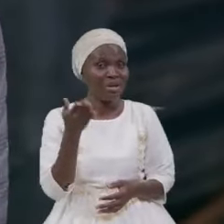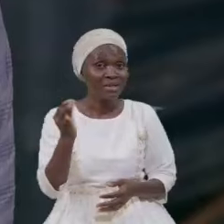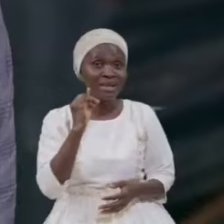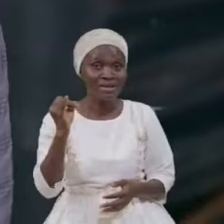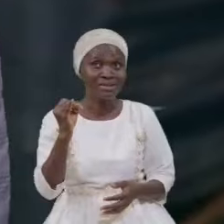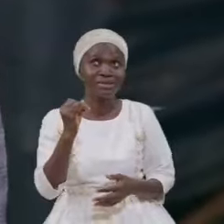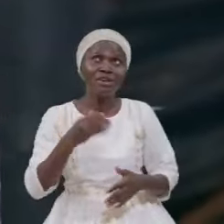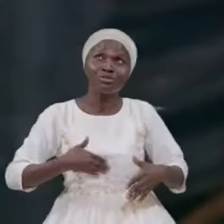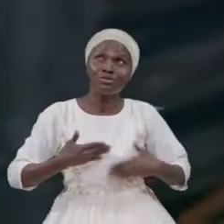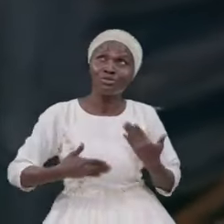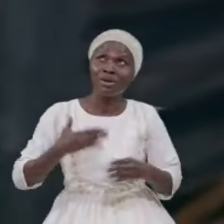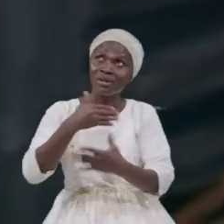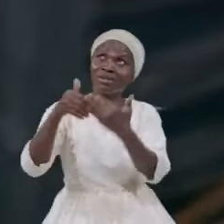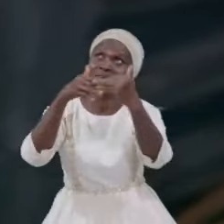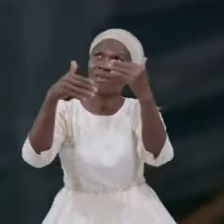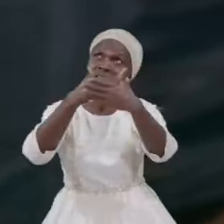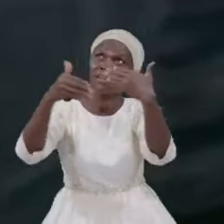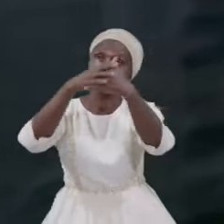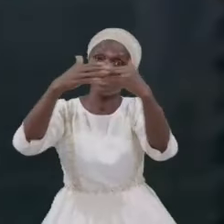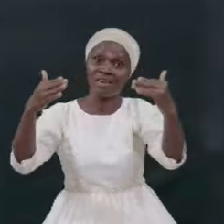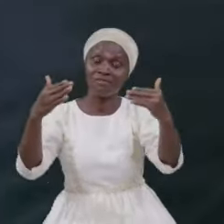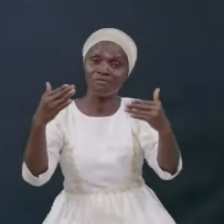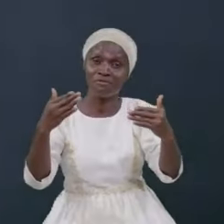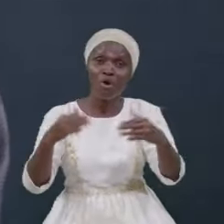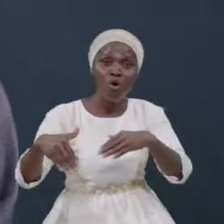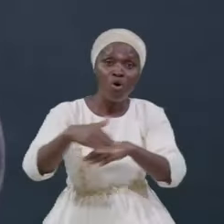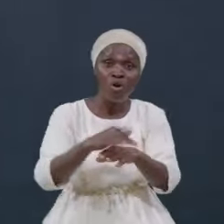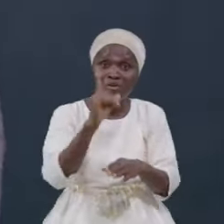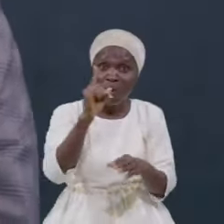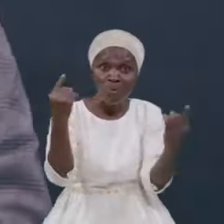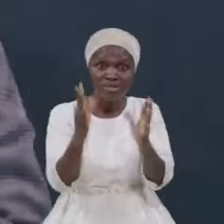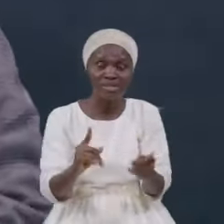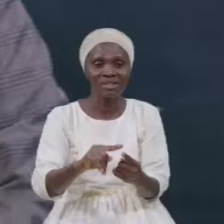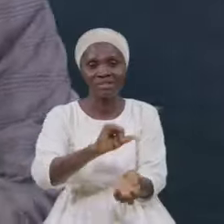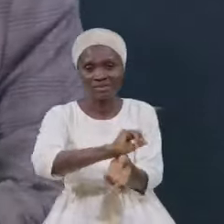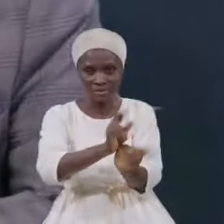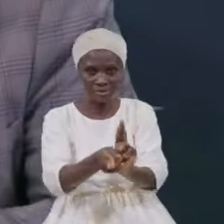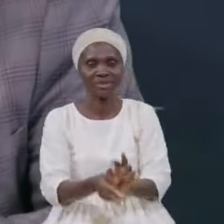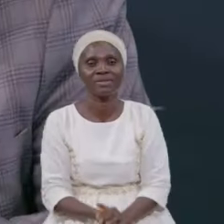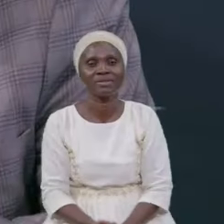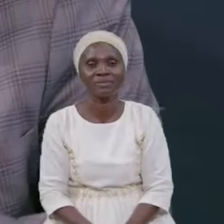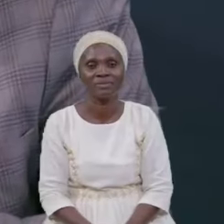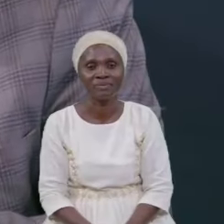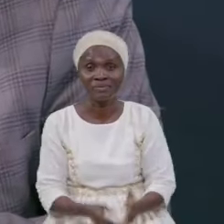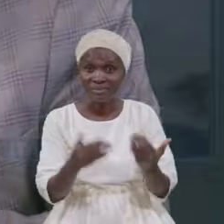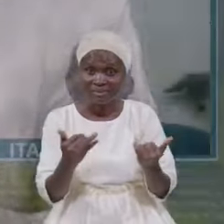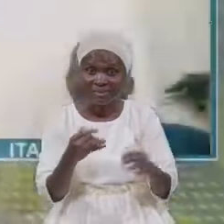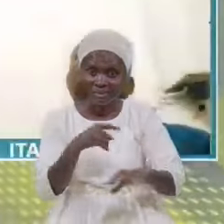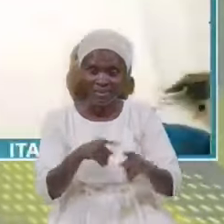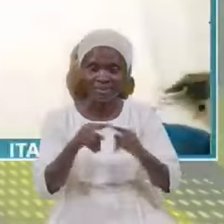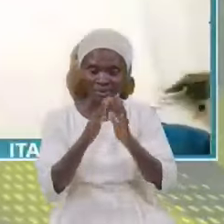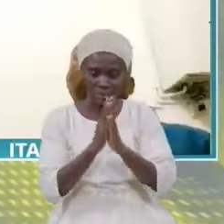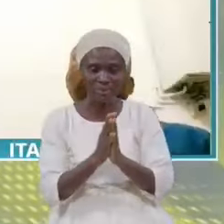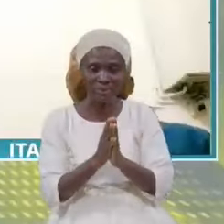sinner that repented. Heads bowed and eyes closed. Heads bowed